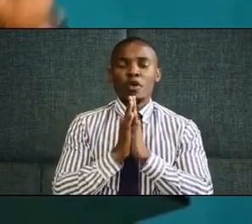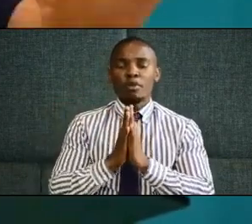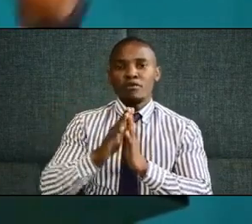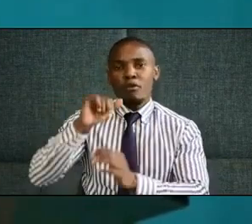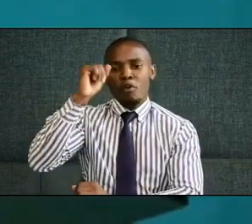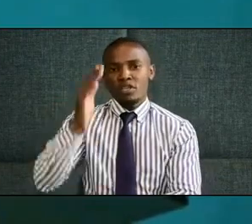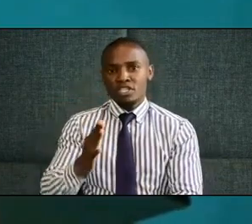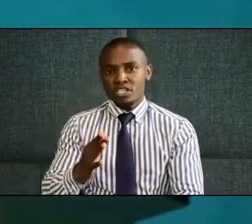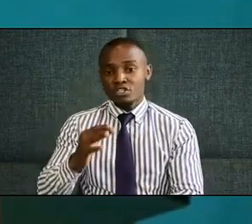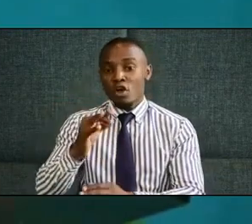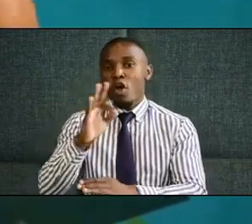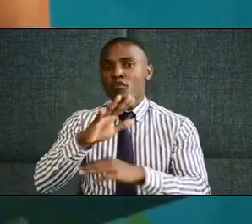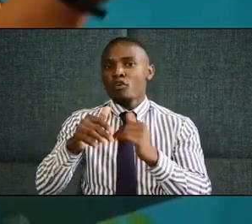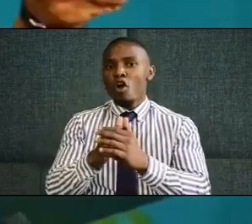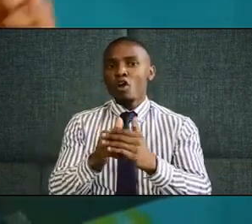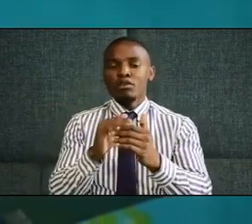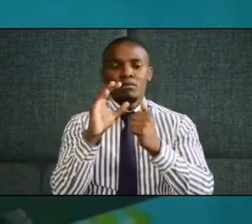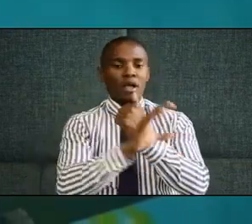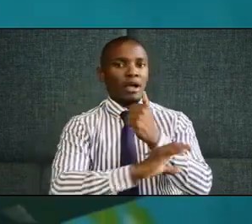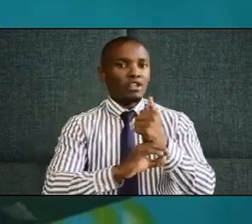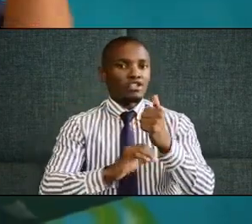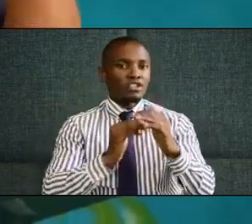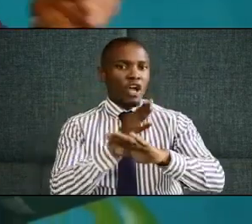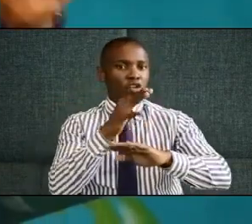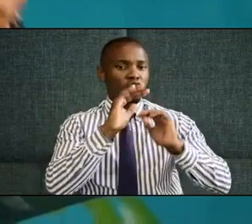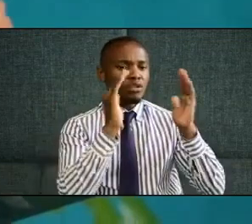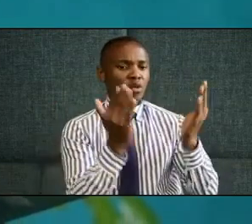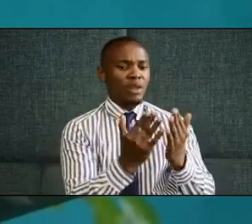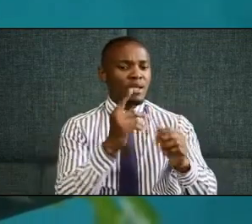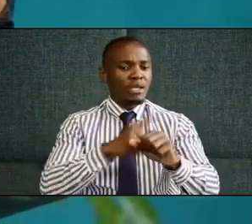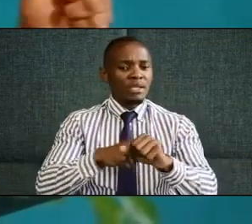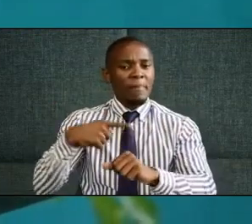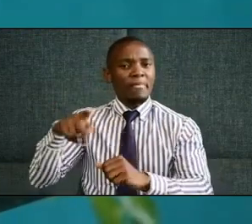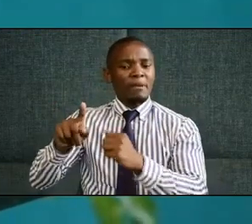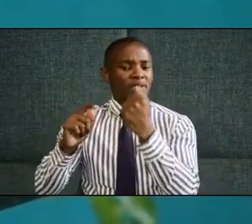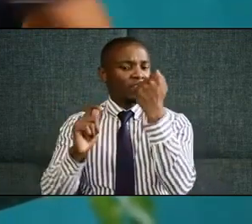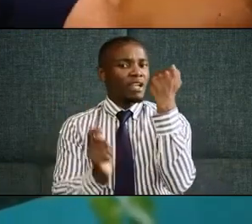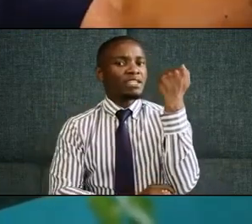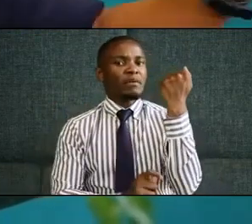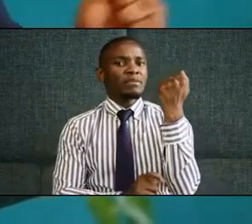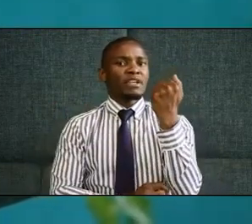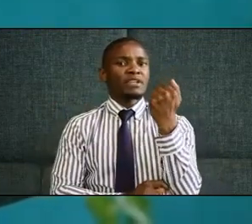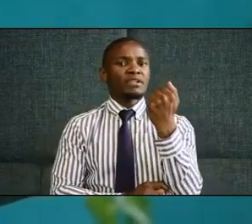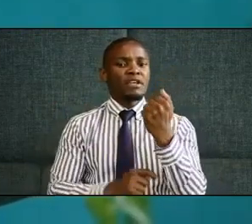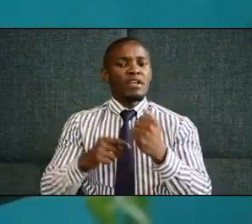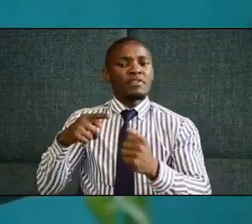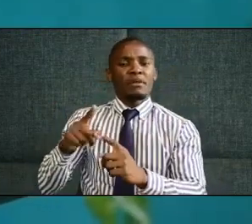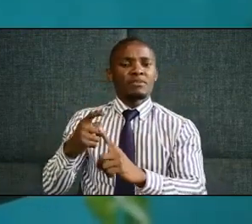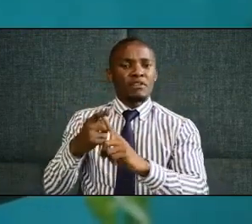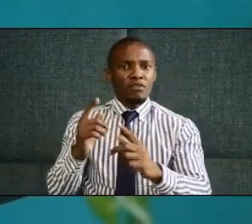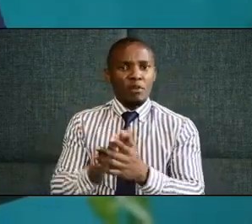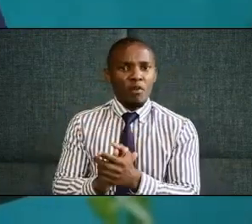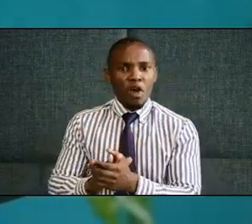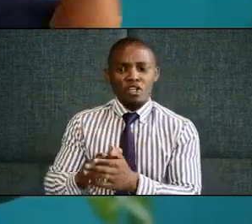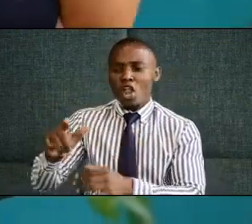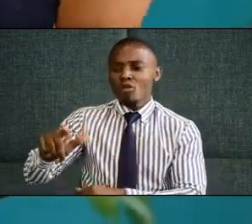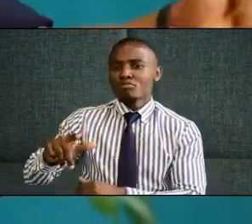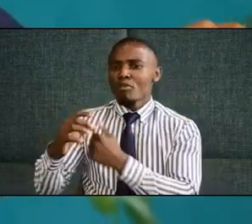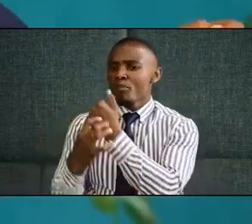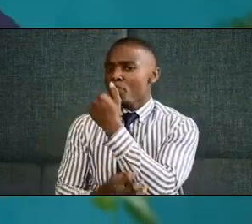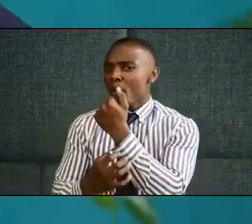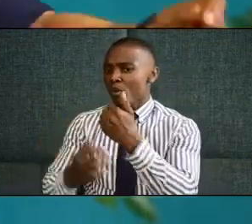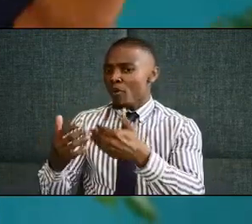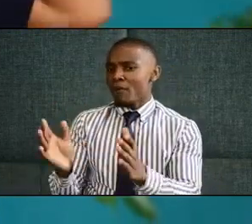countries across the world. Anytime they are tempted, some of them from very low exit background, today